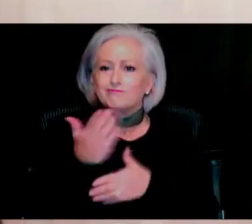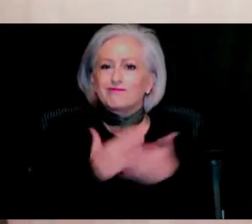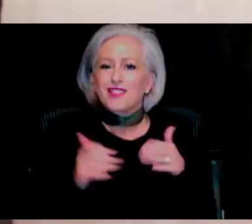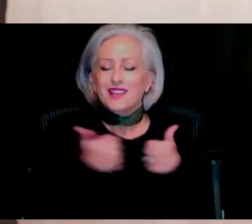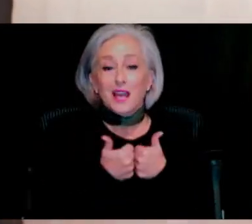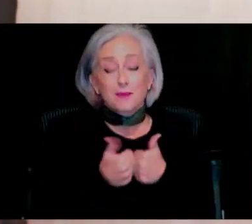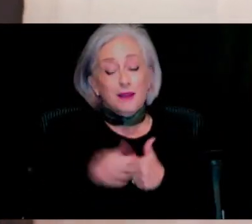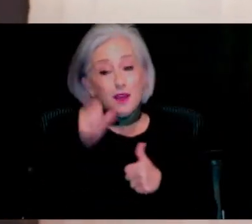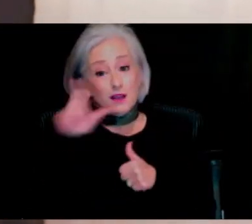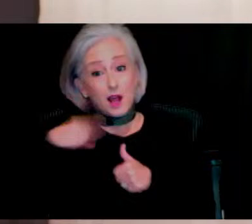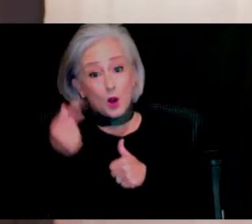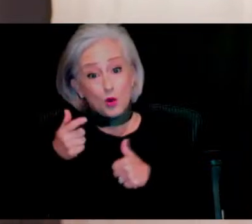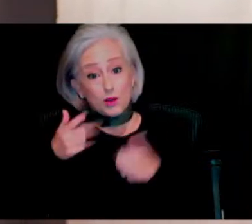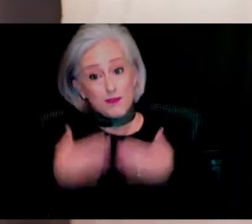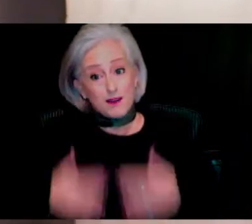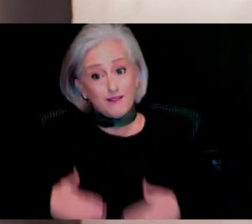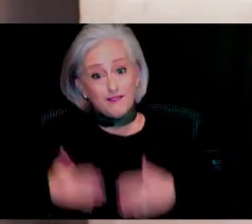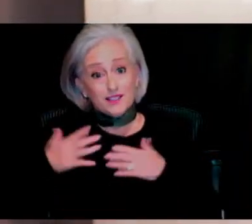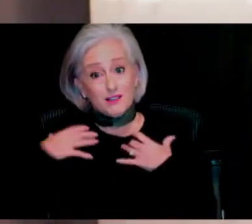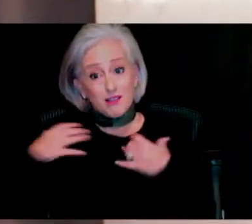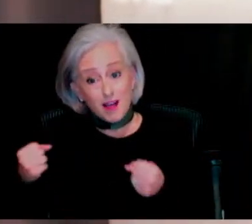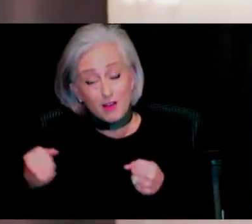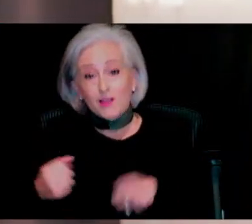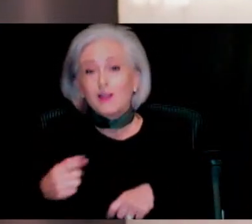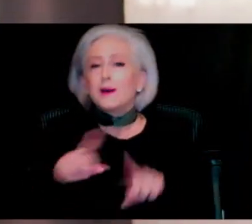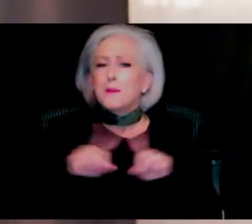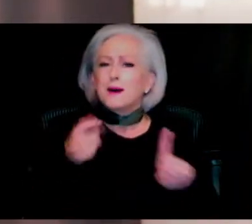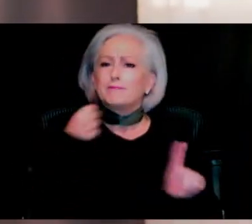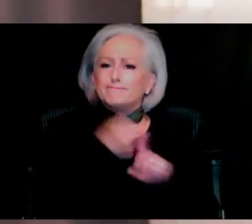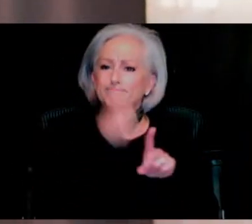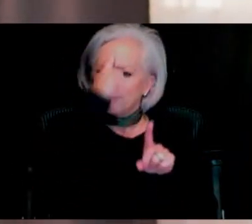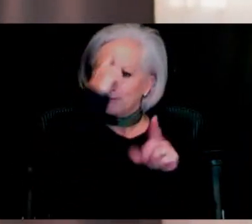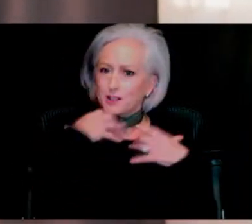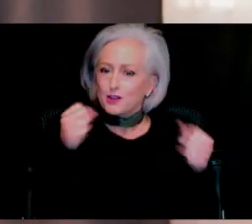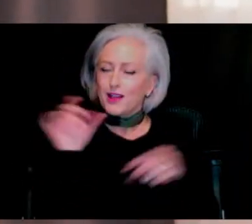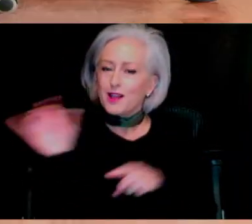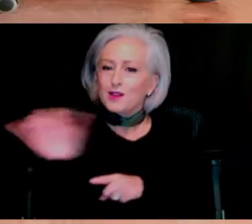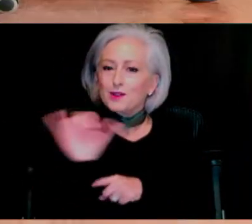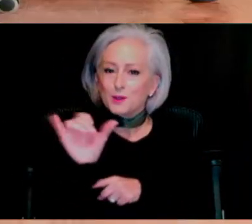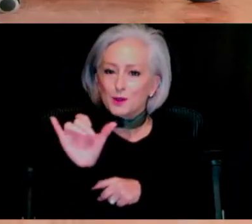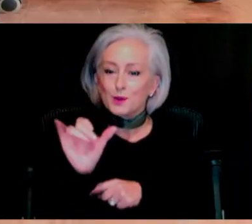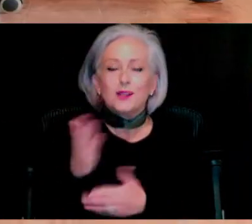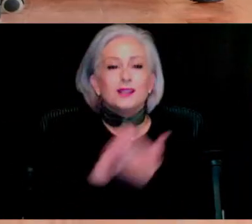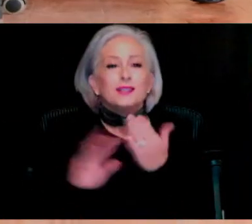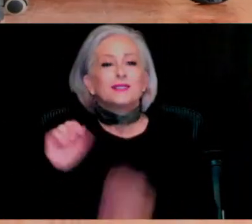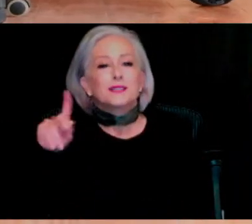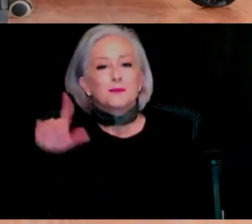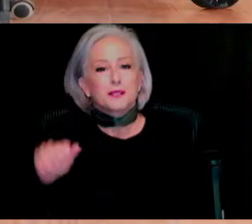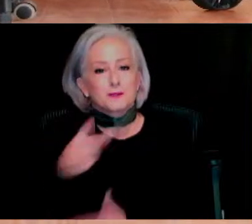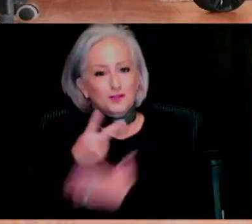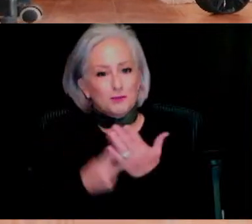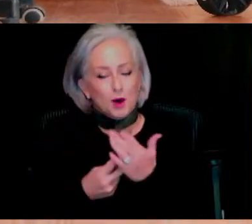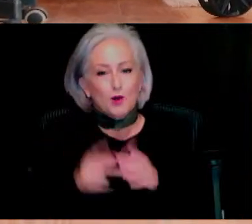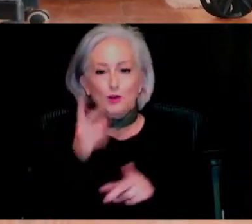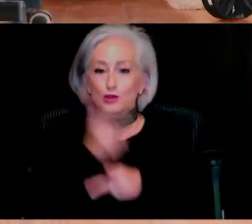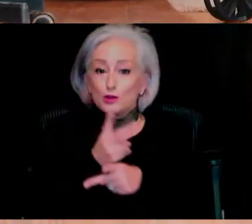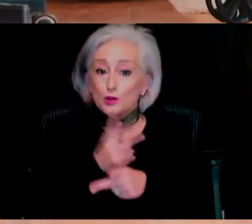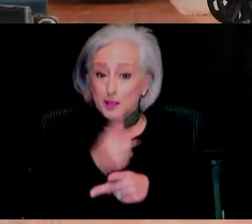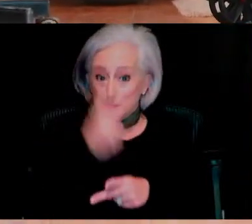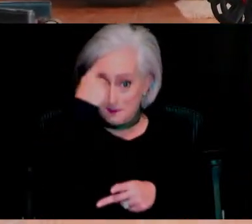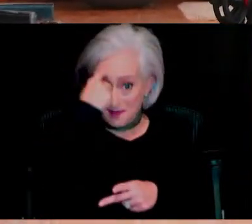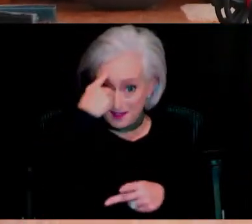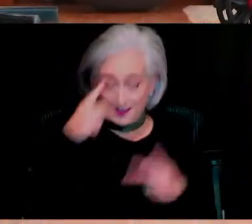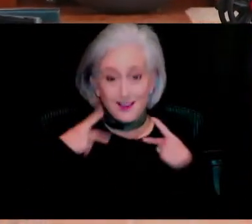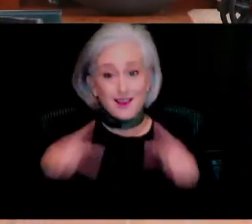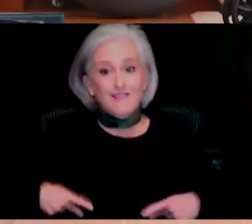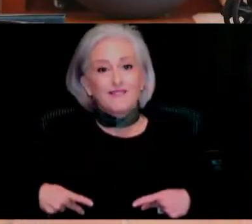health. We find out how our mental health is affected this time of year, and also some tips on both ends to keep us mentally and physically fit.